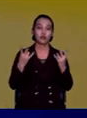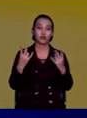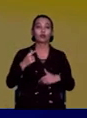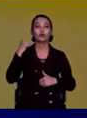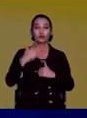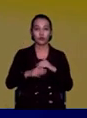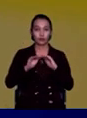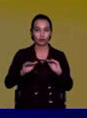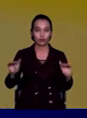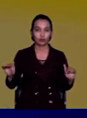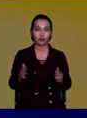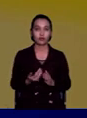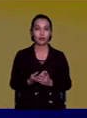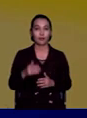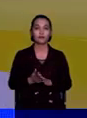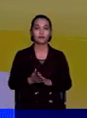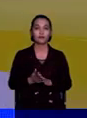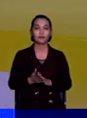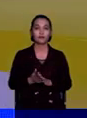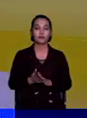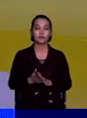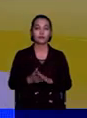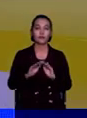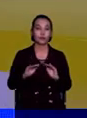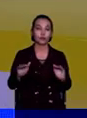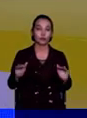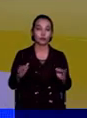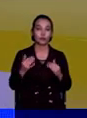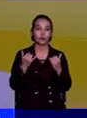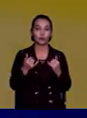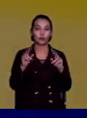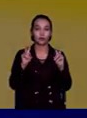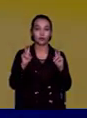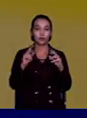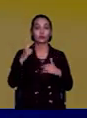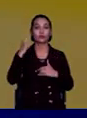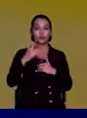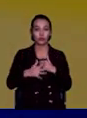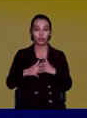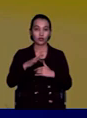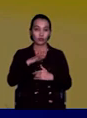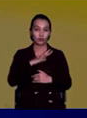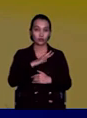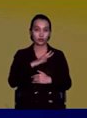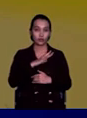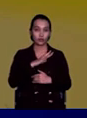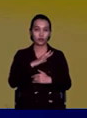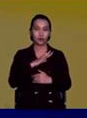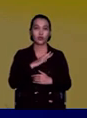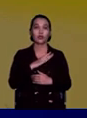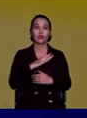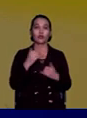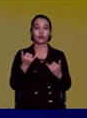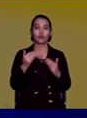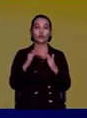Tushunarli bo'ldimi bolajonlar? Barakalla. Aziz o'quvchilar, bugungi mavzuimiz sizga tushunarli bo'lgan bo'lsa, keling endi